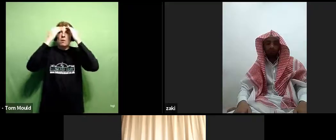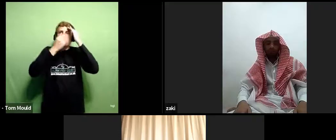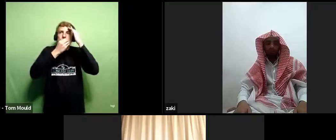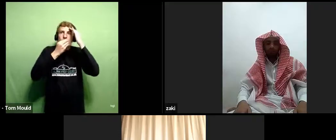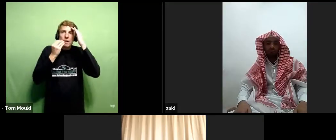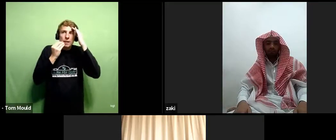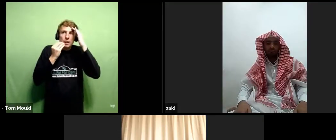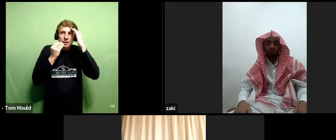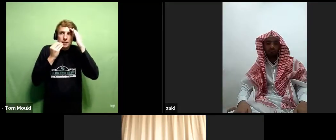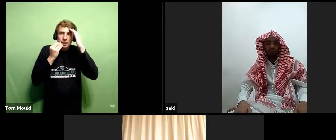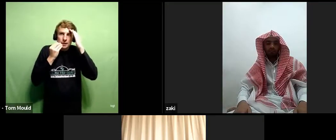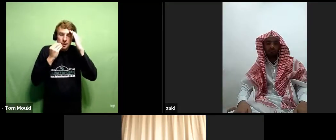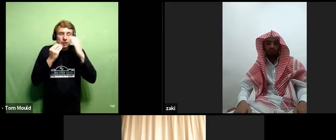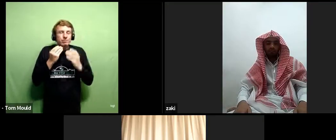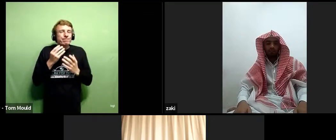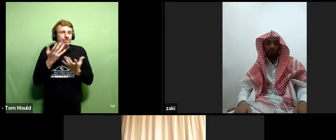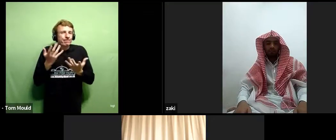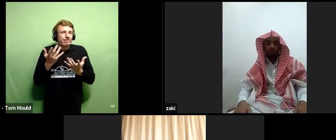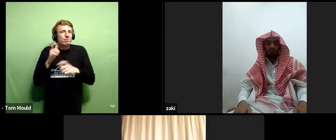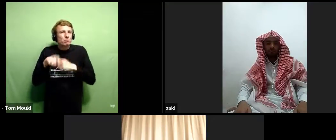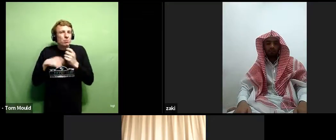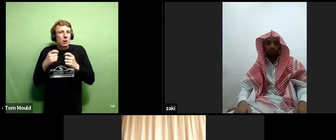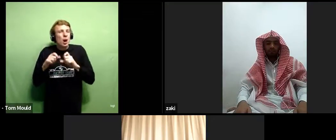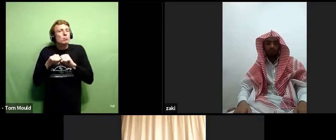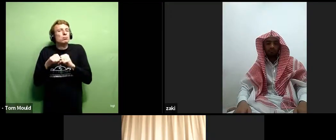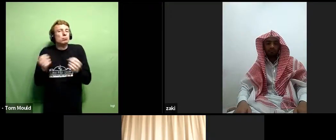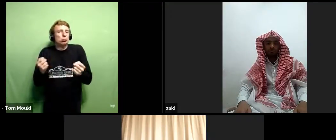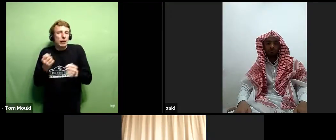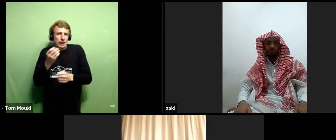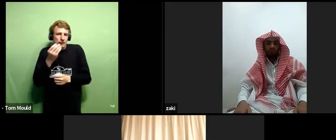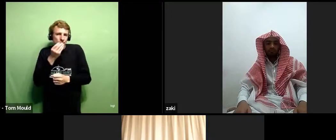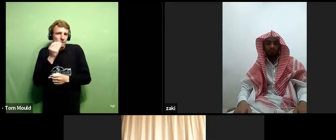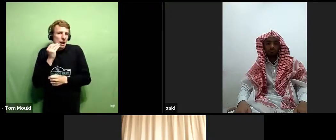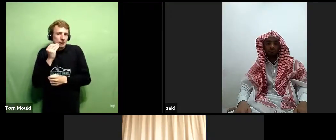it becomes an act that breaks a fast.